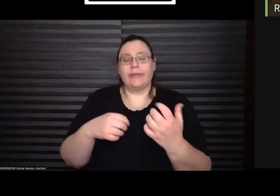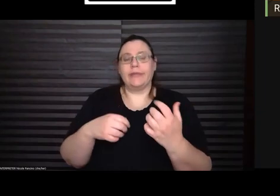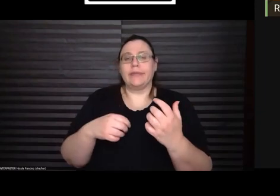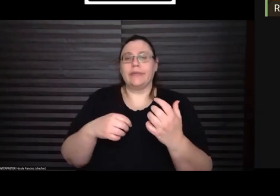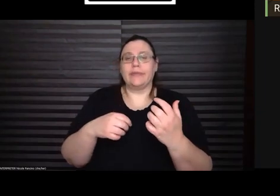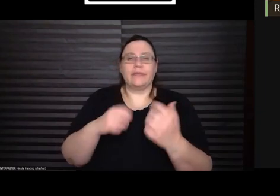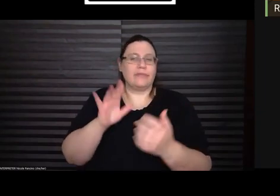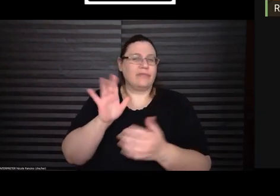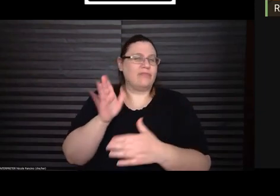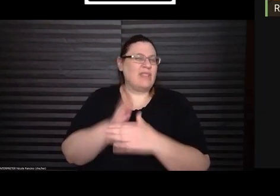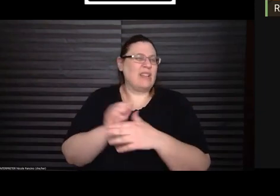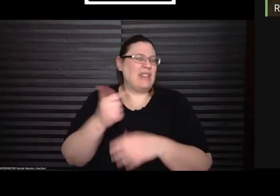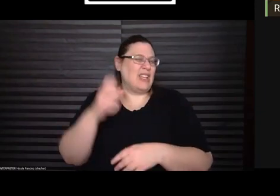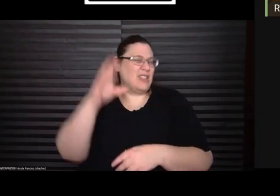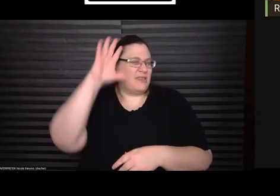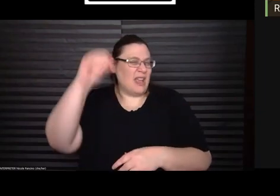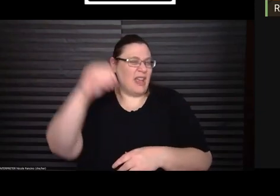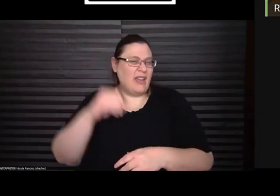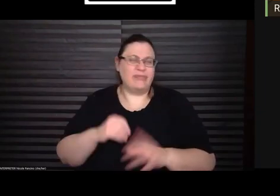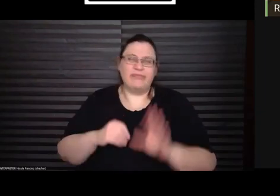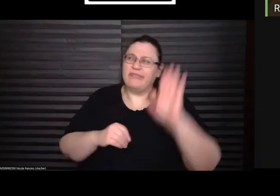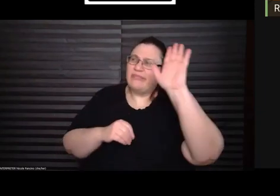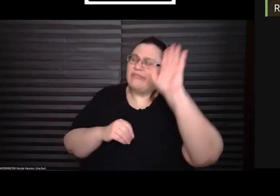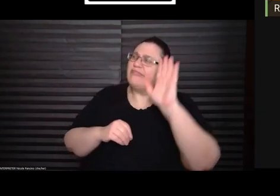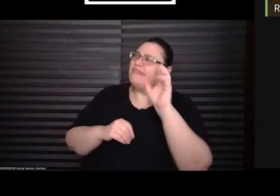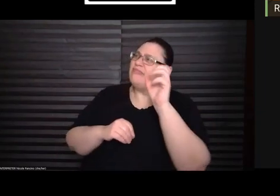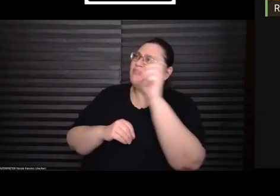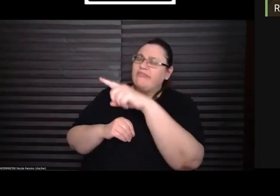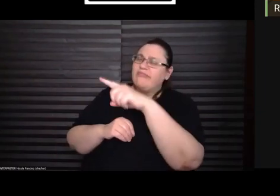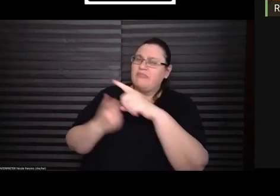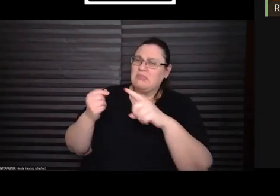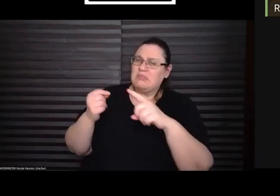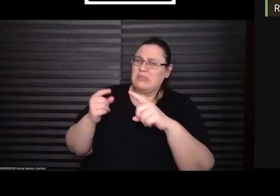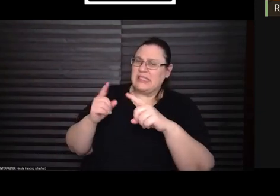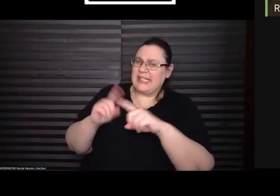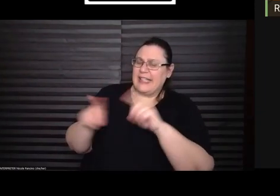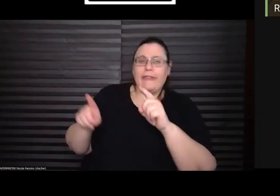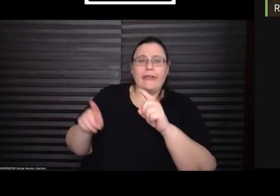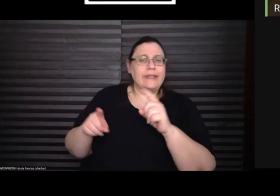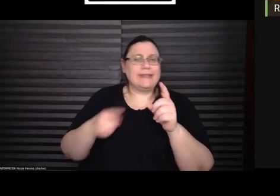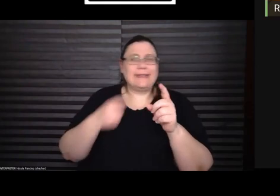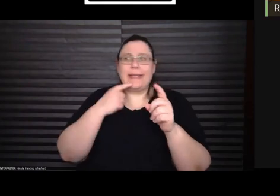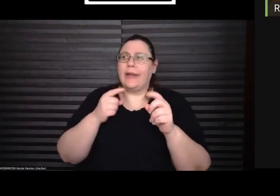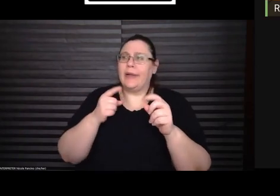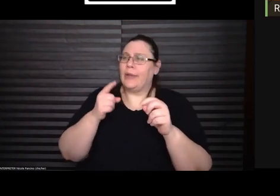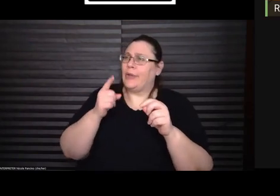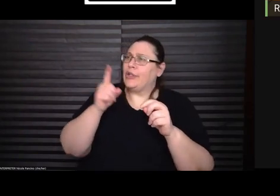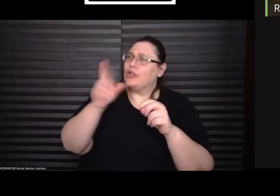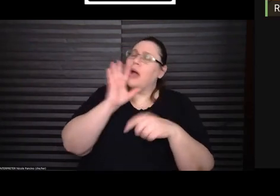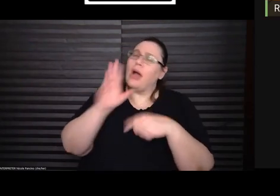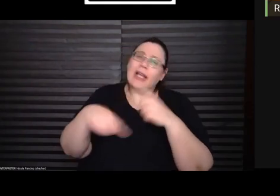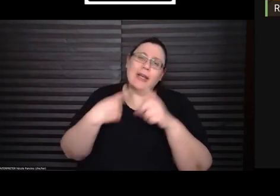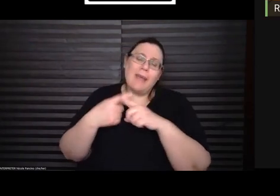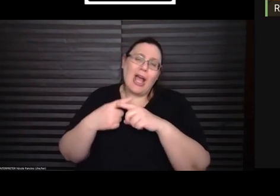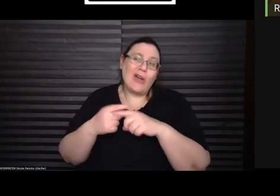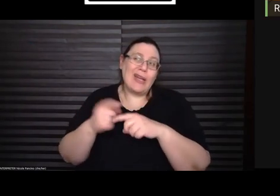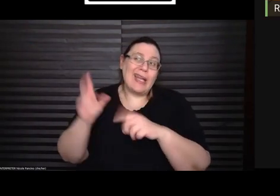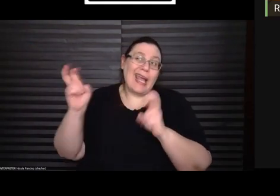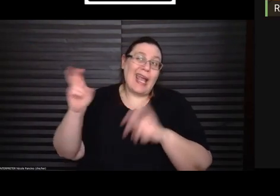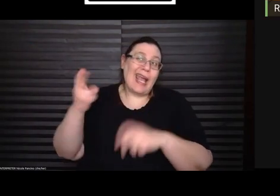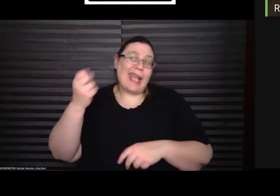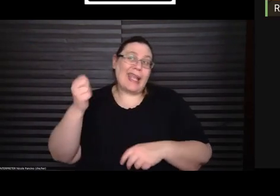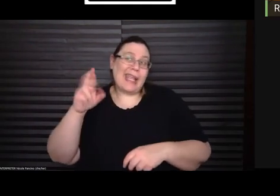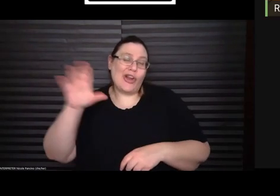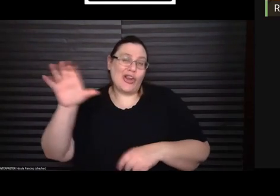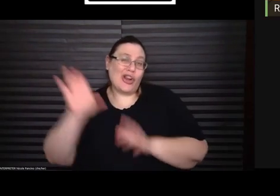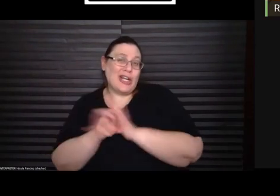a middle-aged man, asked me about the difference here. You know, he said, you know, you're talking about, you know, hearing your